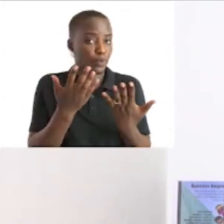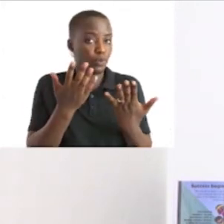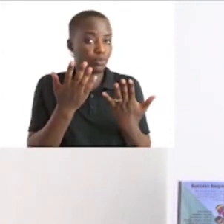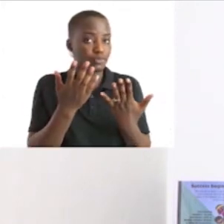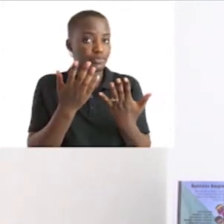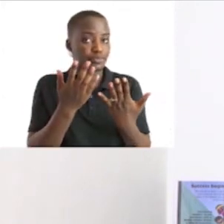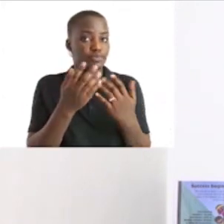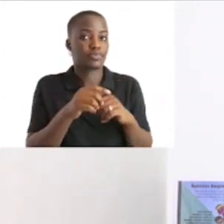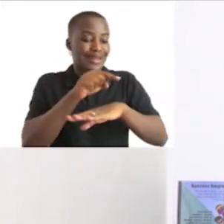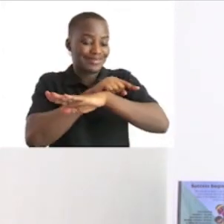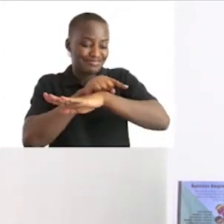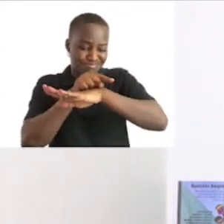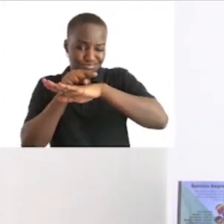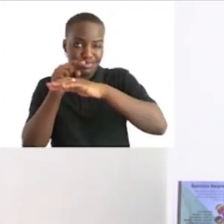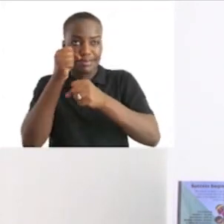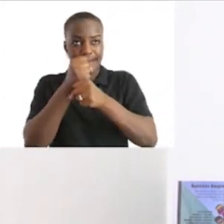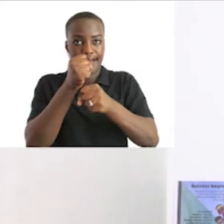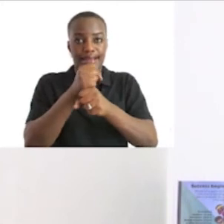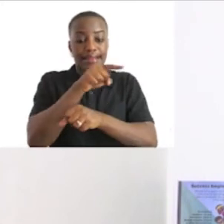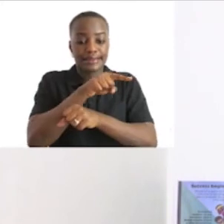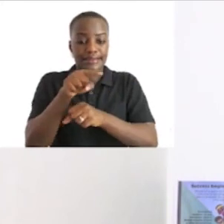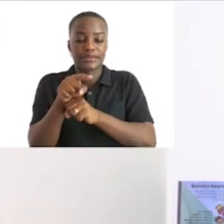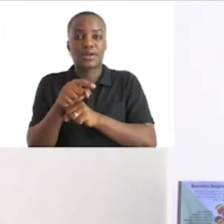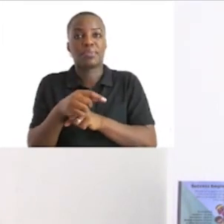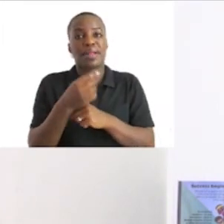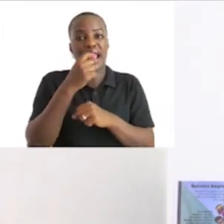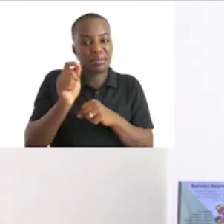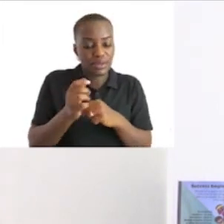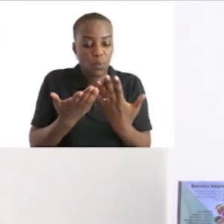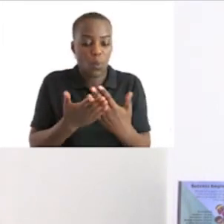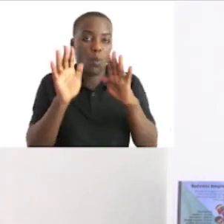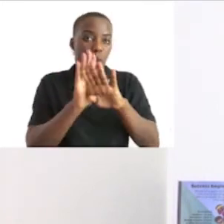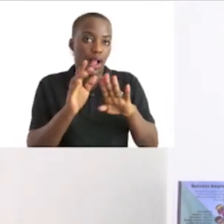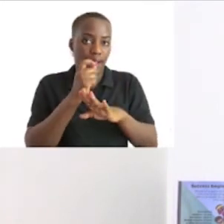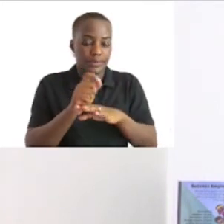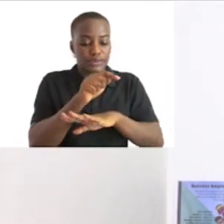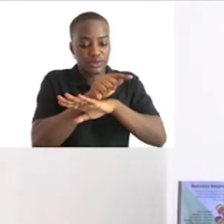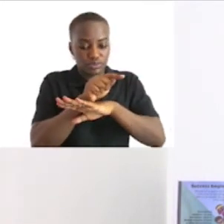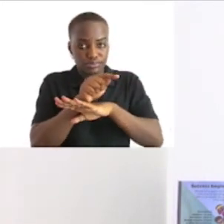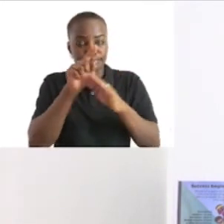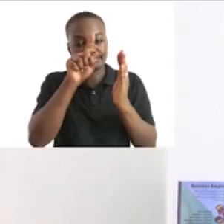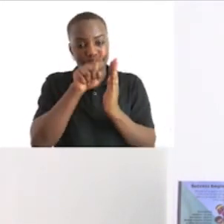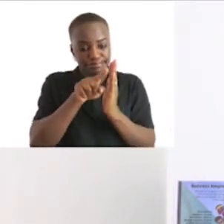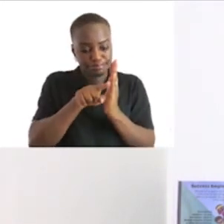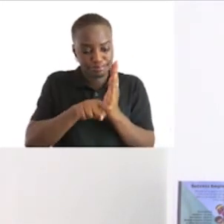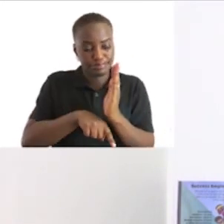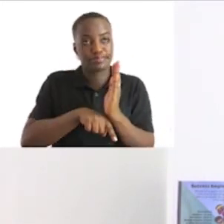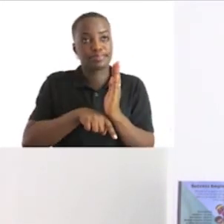We are going to take our pencil or color and draw the line